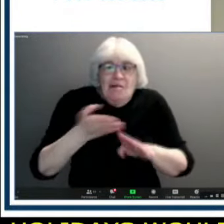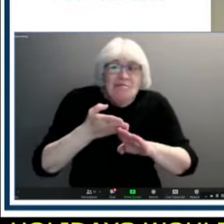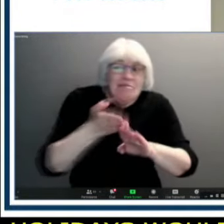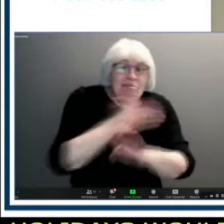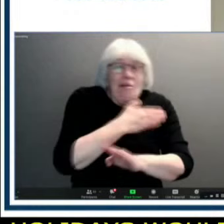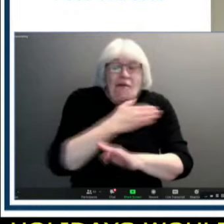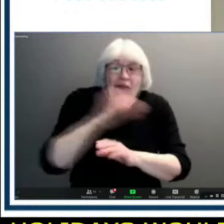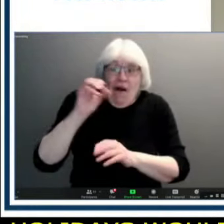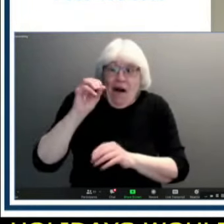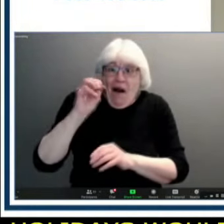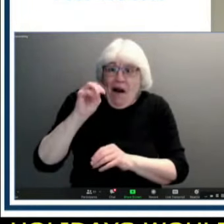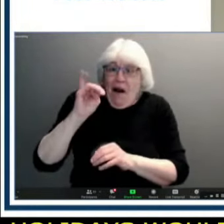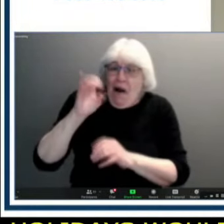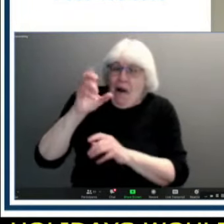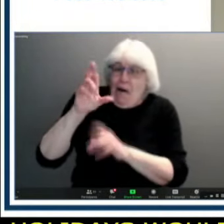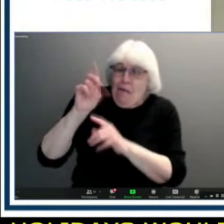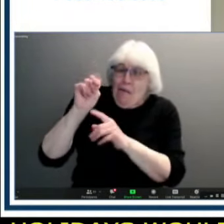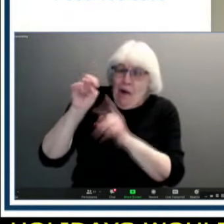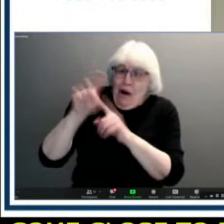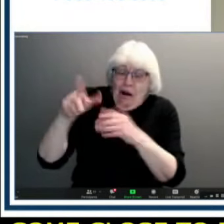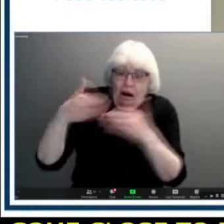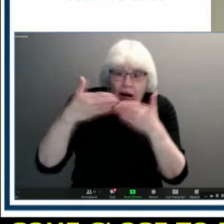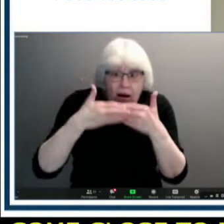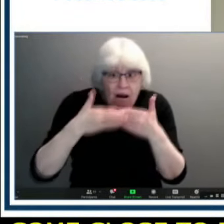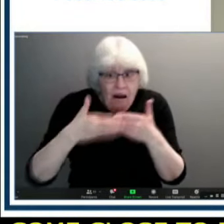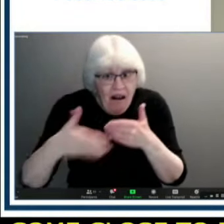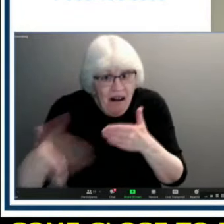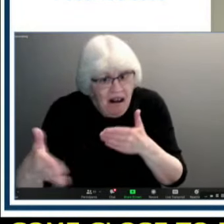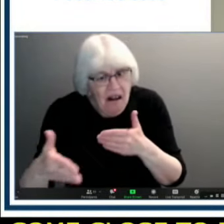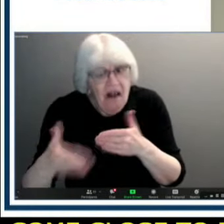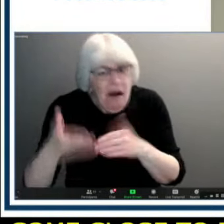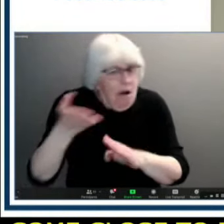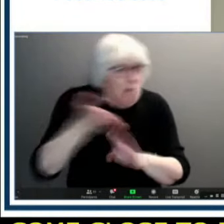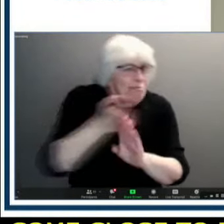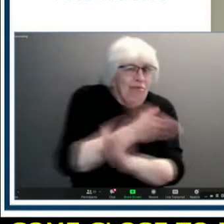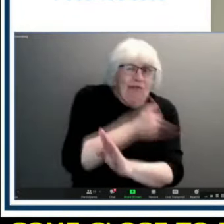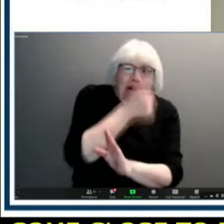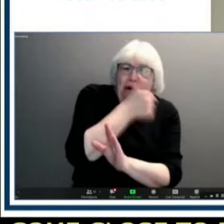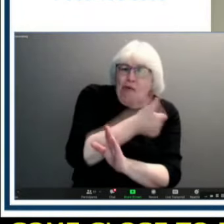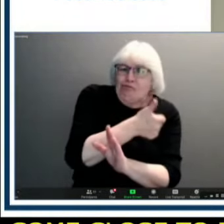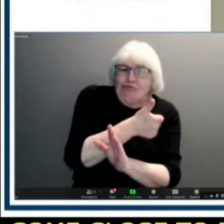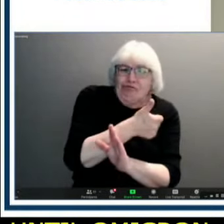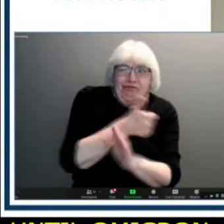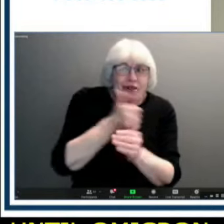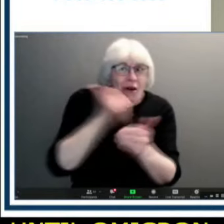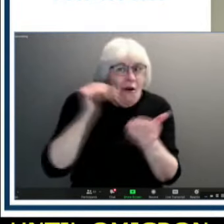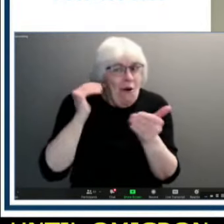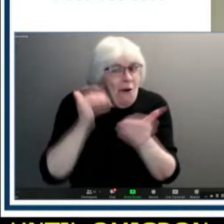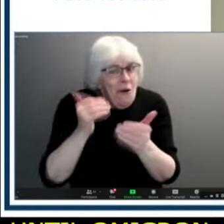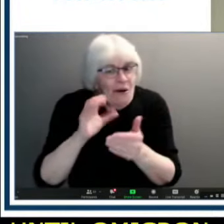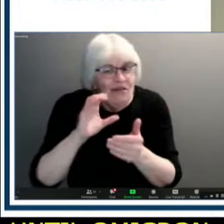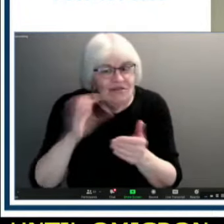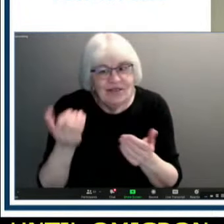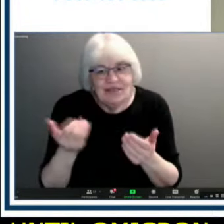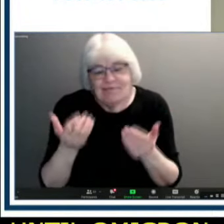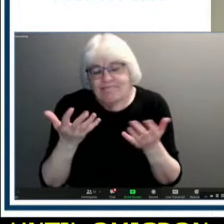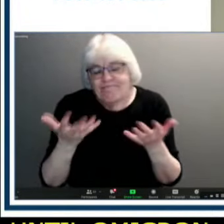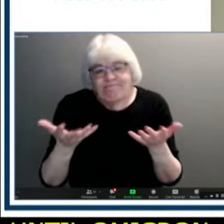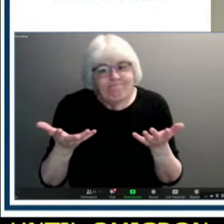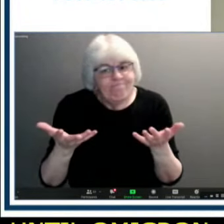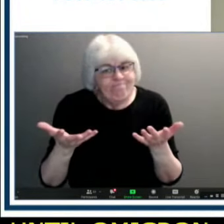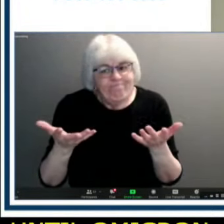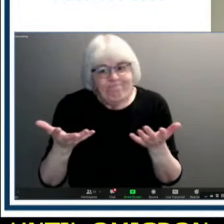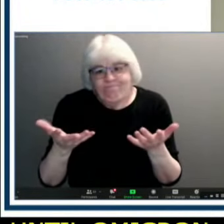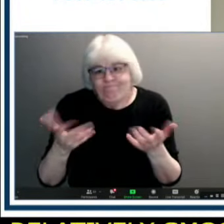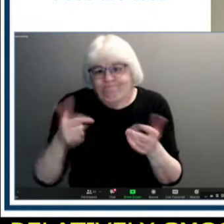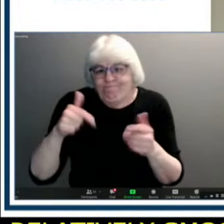were set to have a relatively smooth holiday season. Instead, we are battling a new variant and moving backwards,